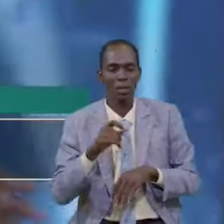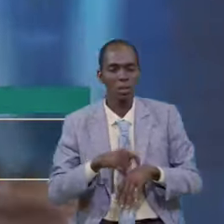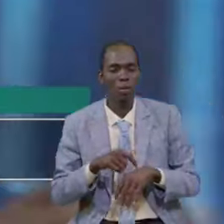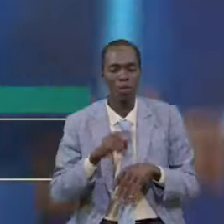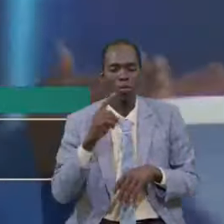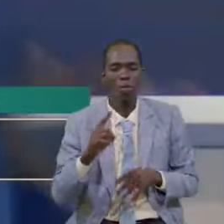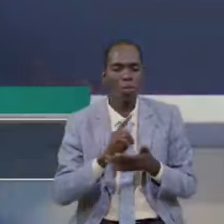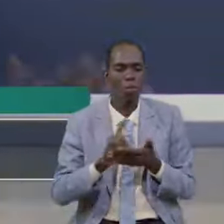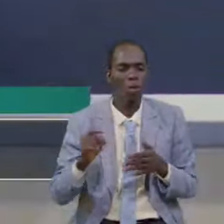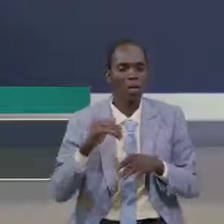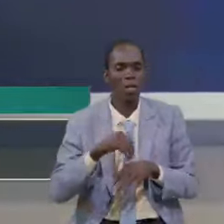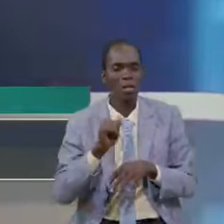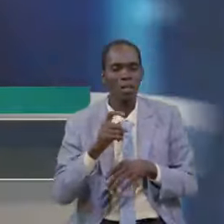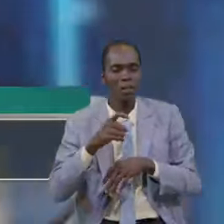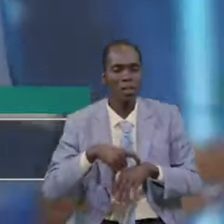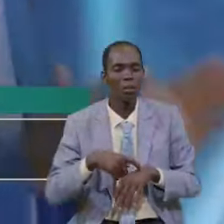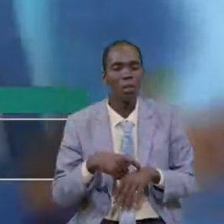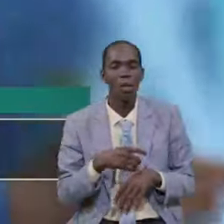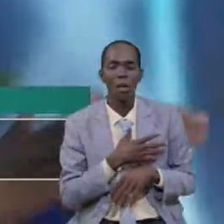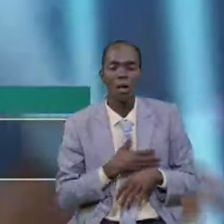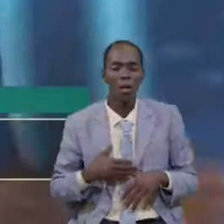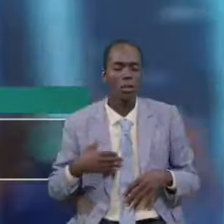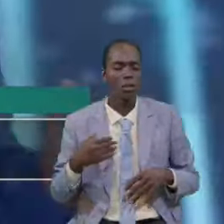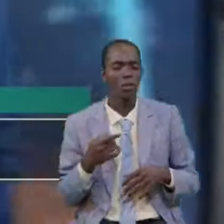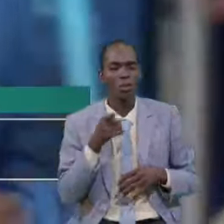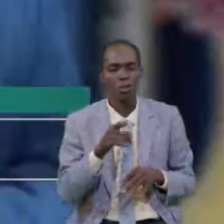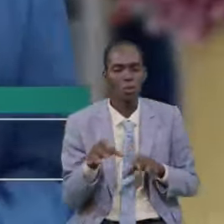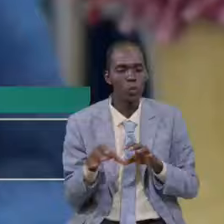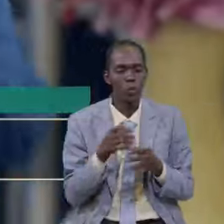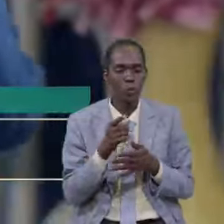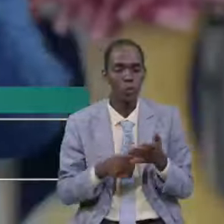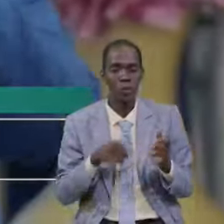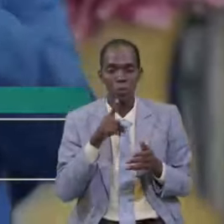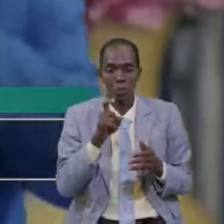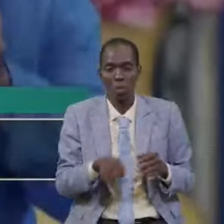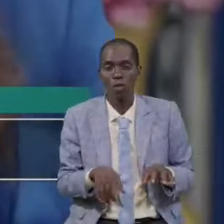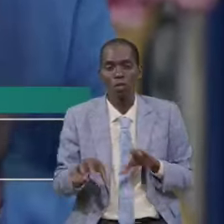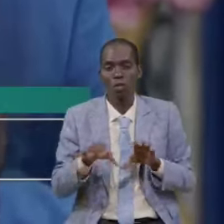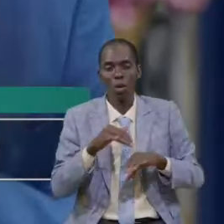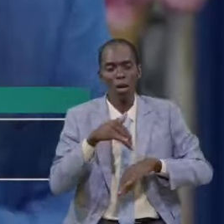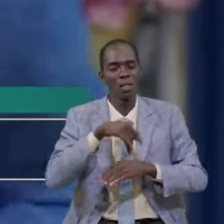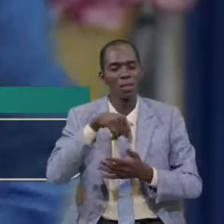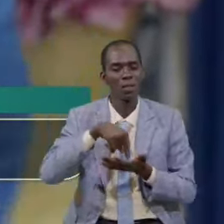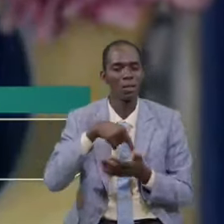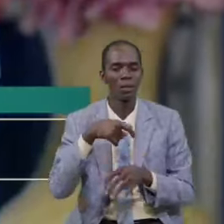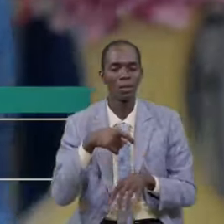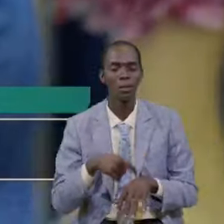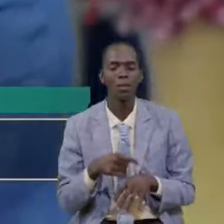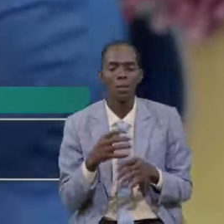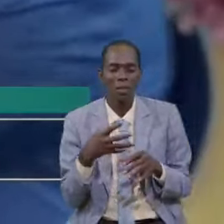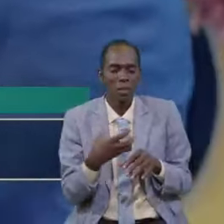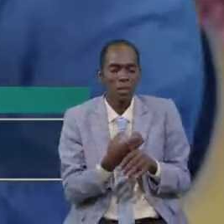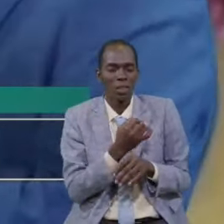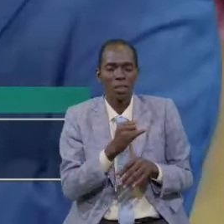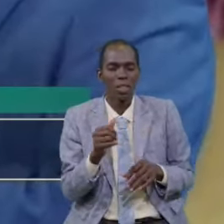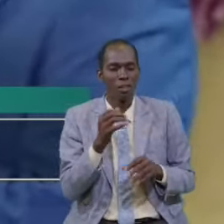time, and you do what needs to be done at this time, taking a step at a time and